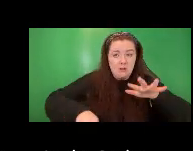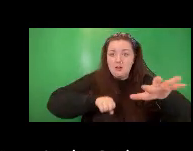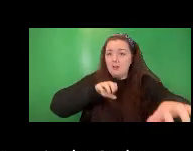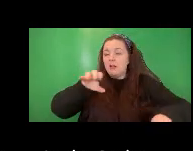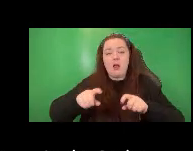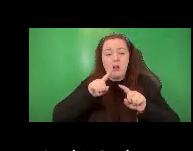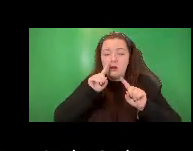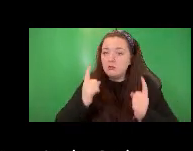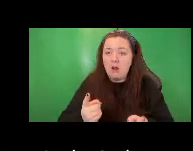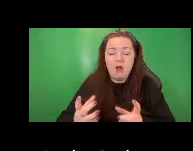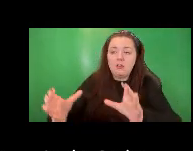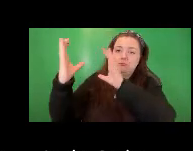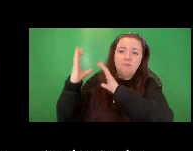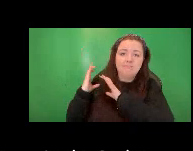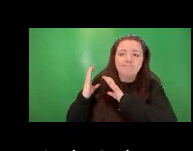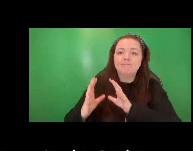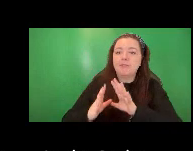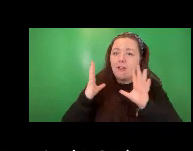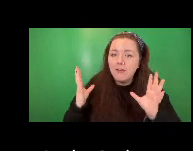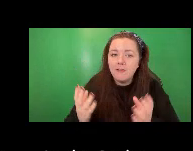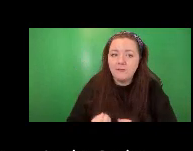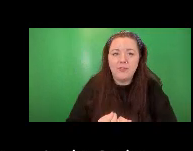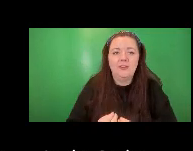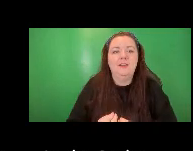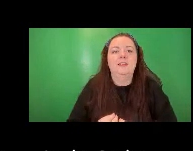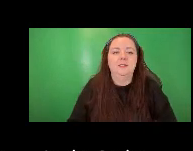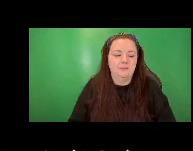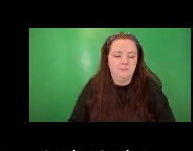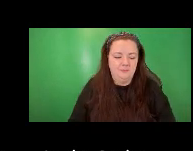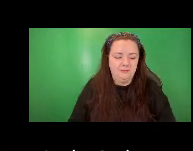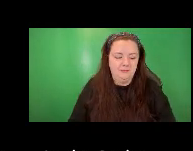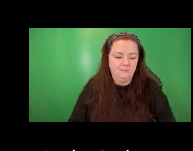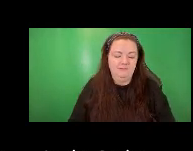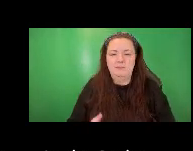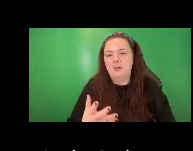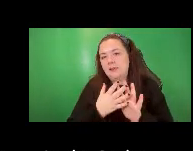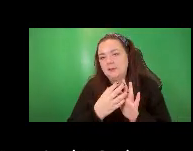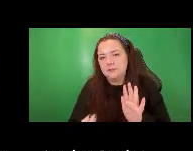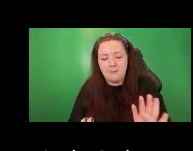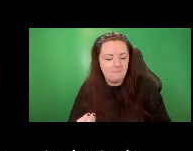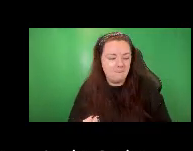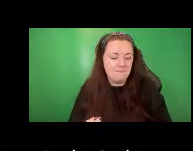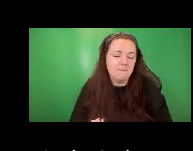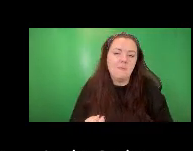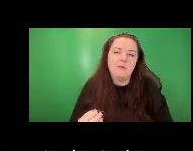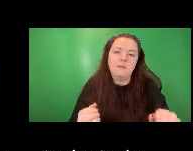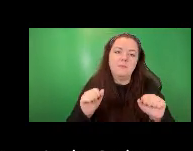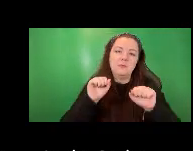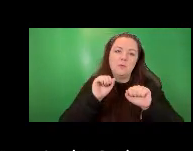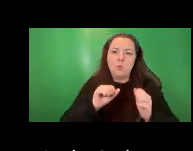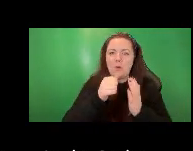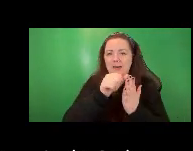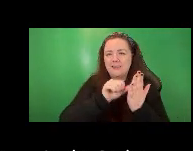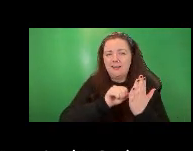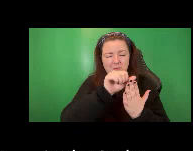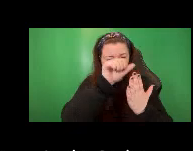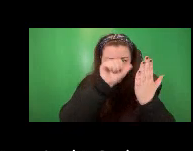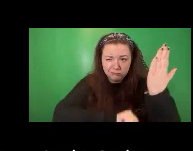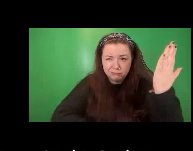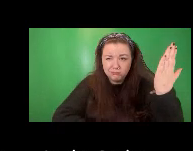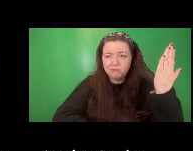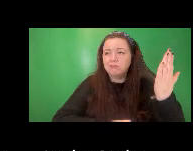care that goes before them, and so we're seeing large waiting times for people who need routine treatment, or